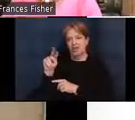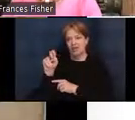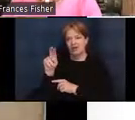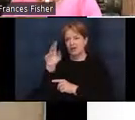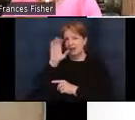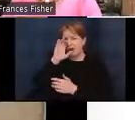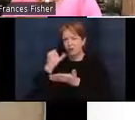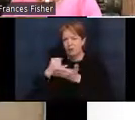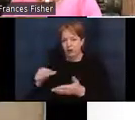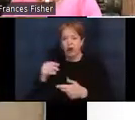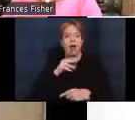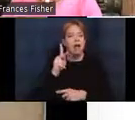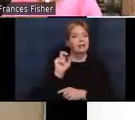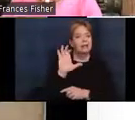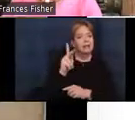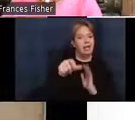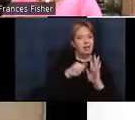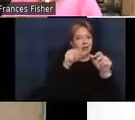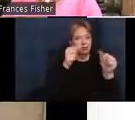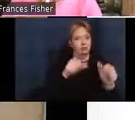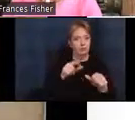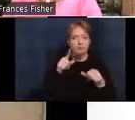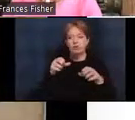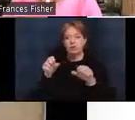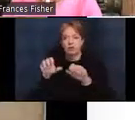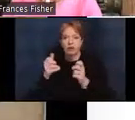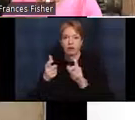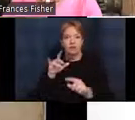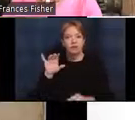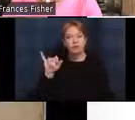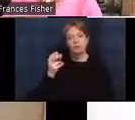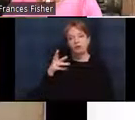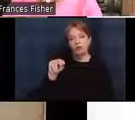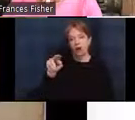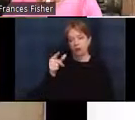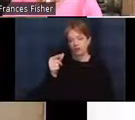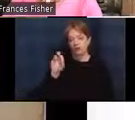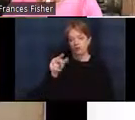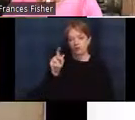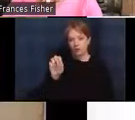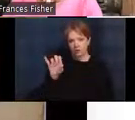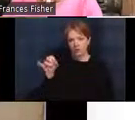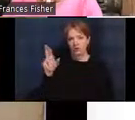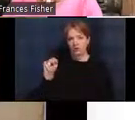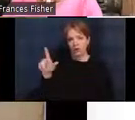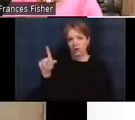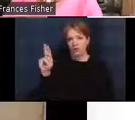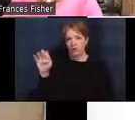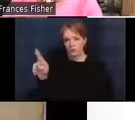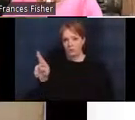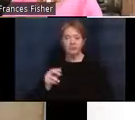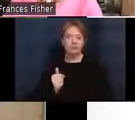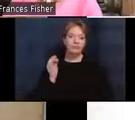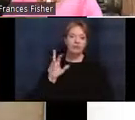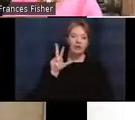took classes at the Grand Central School of Art from George John Lober. And in the spring of 1930, Norton attended the Art Students League of New